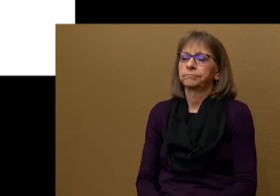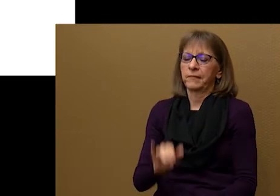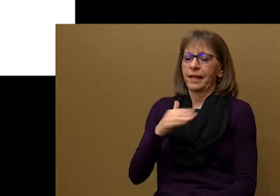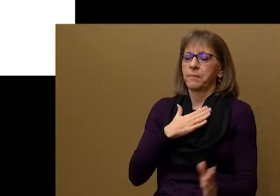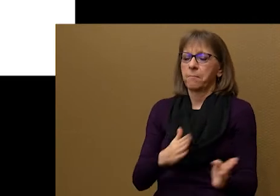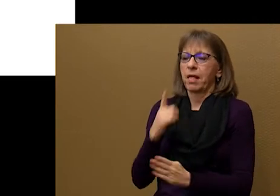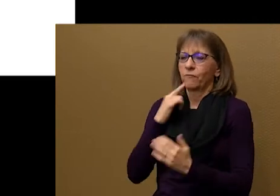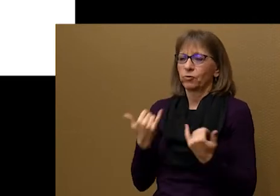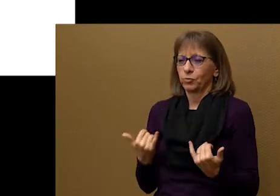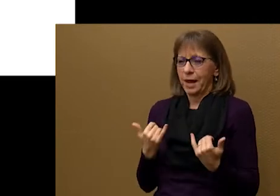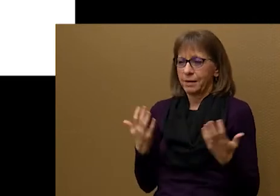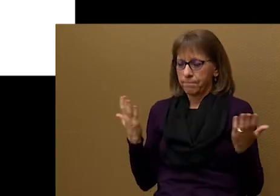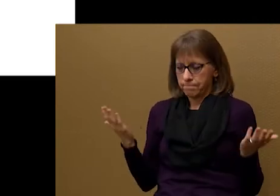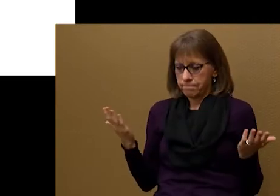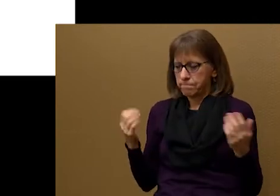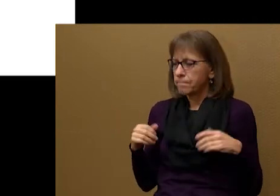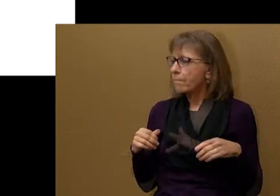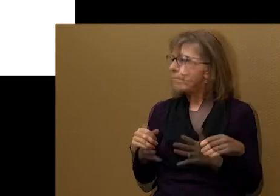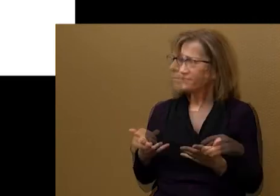day. All